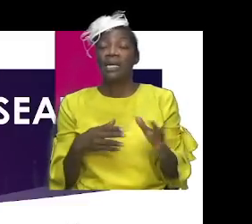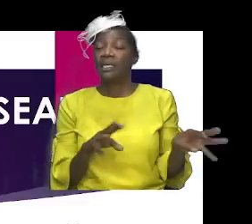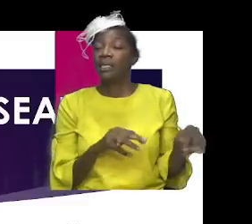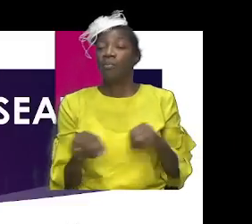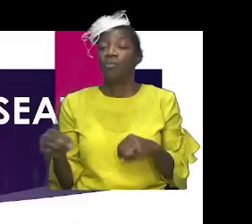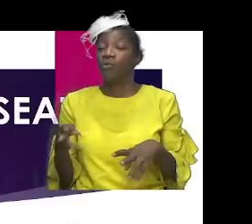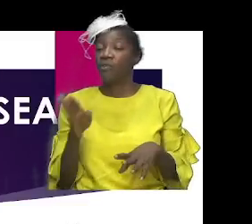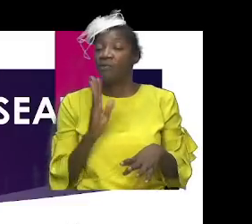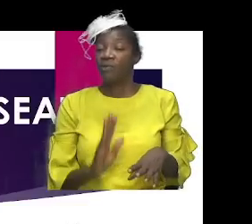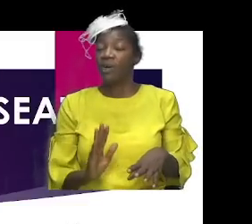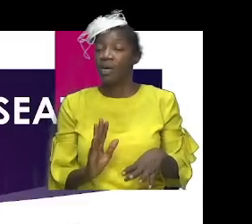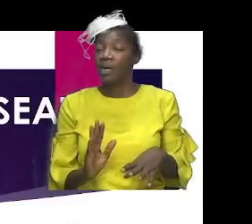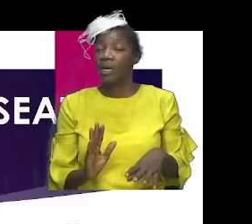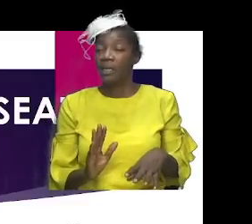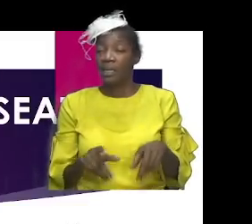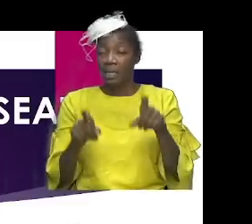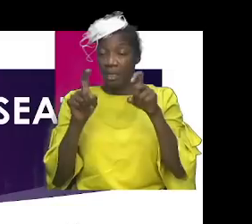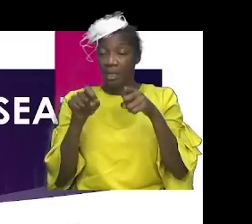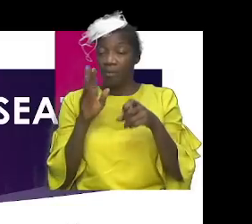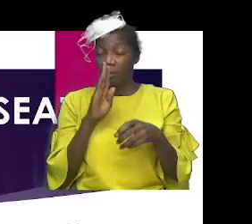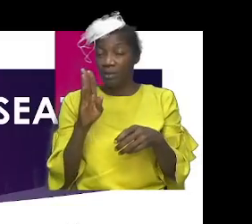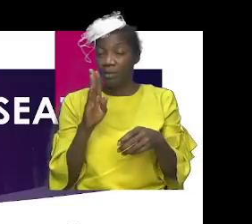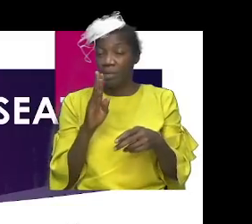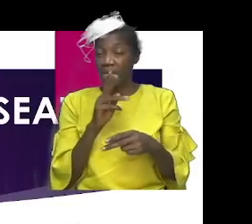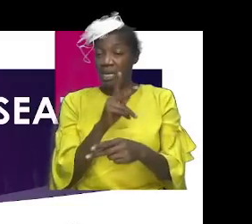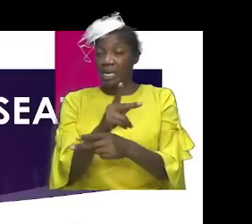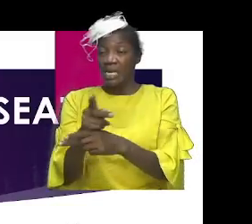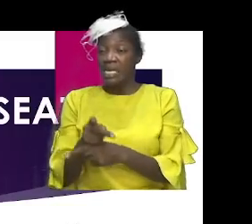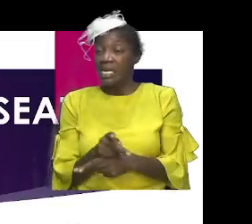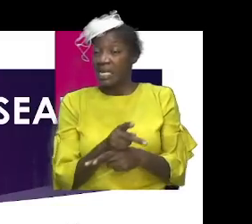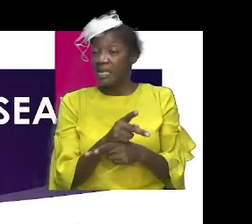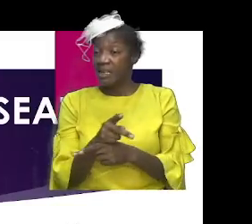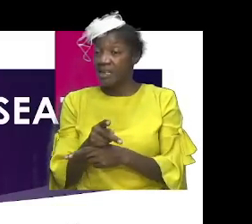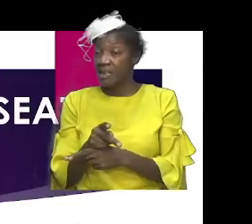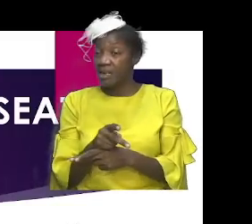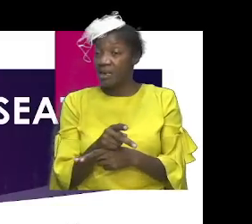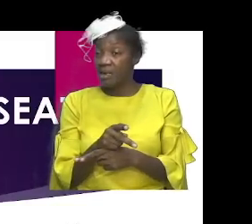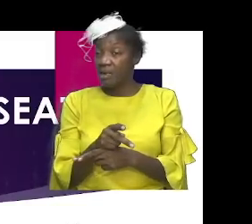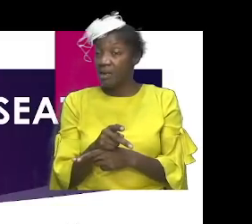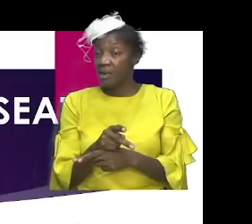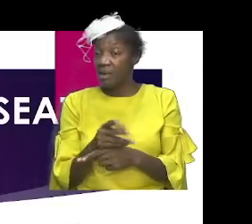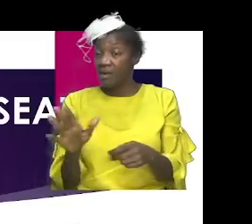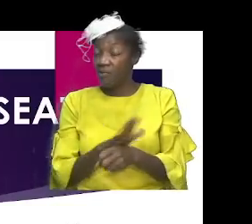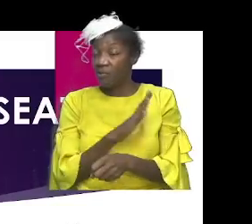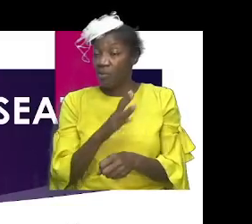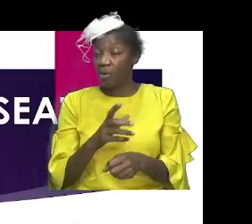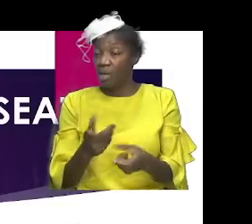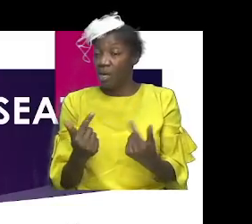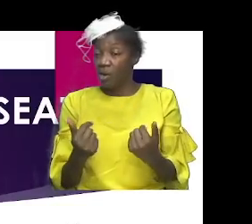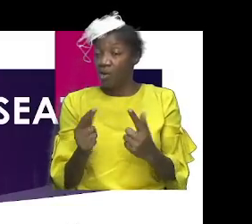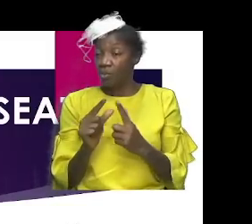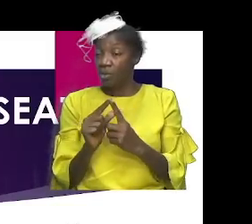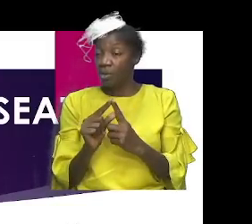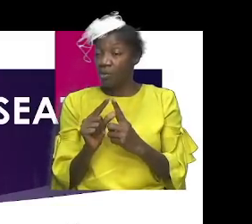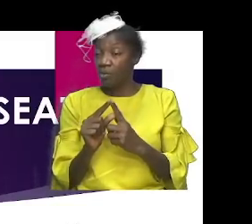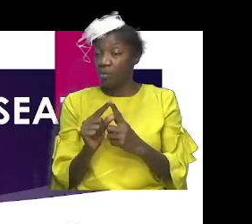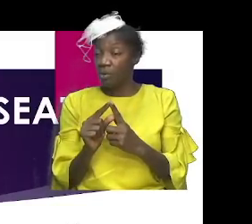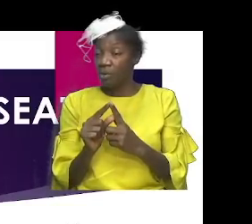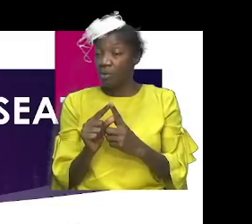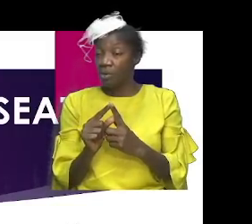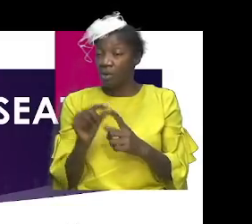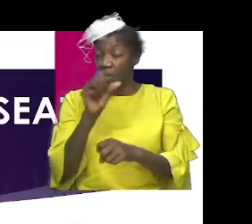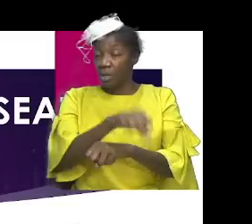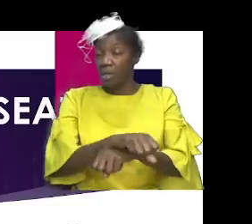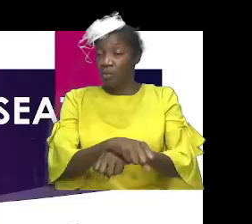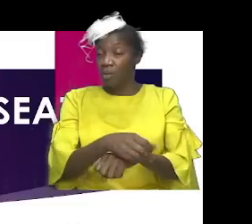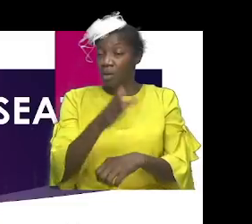God. When we must be careful, saints, that when it comes to the work of God, when it comes to anything that has to do